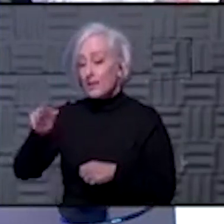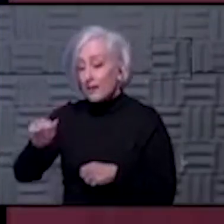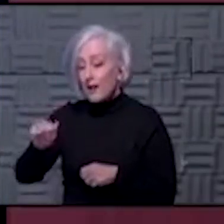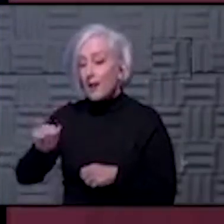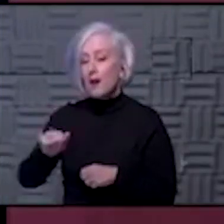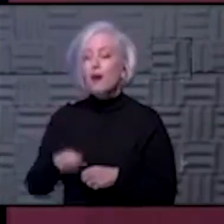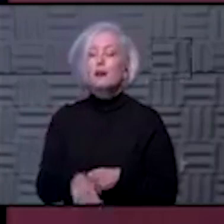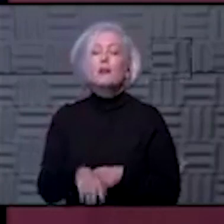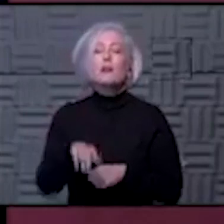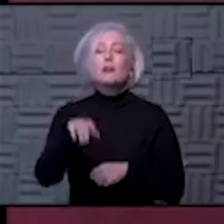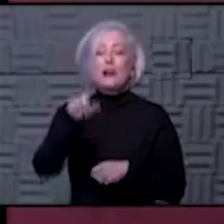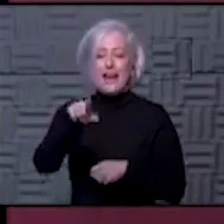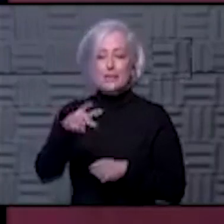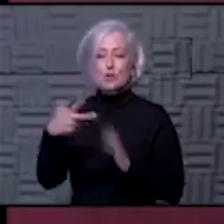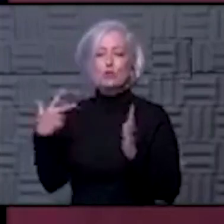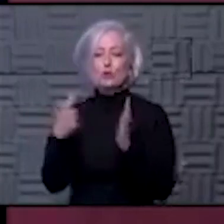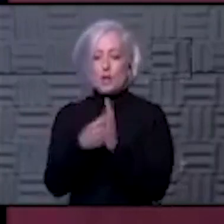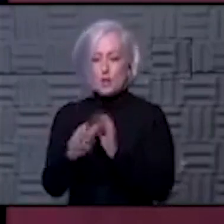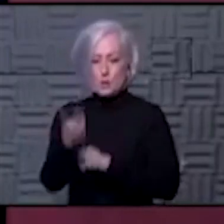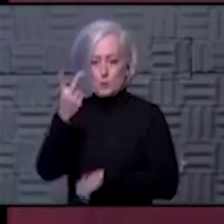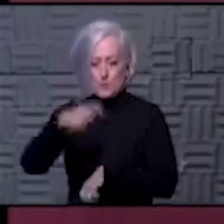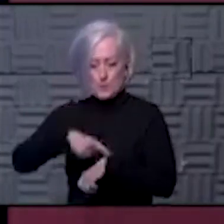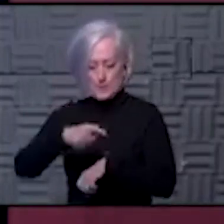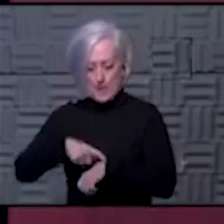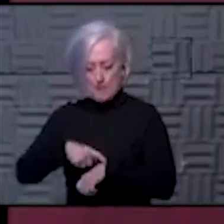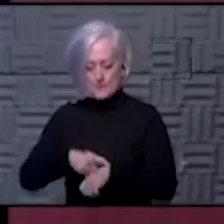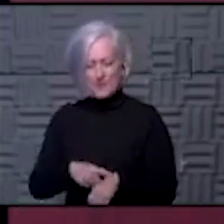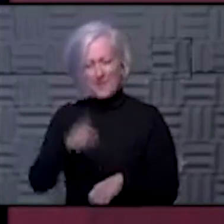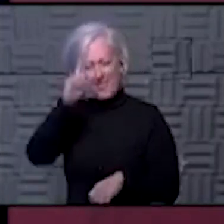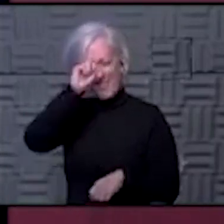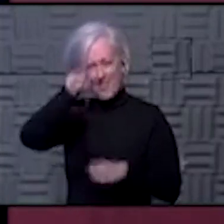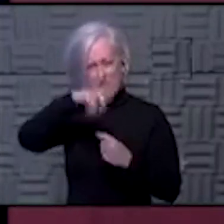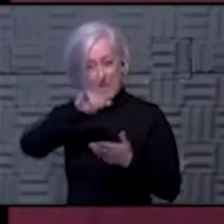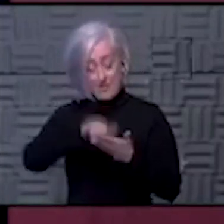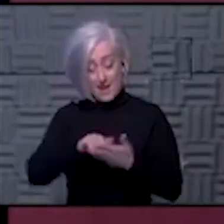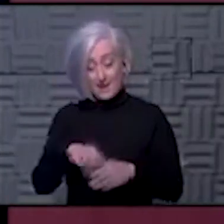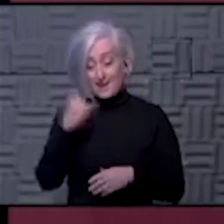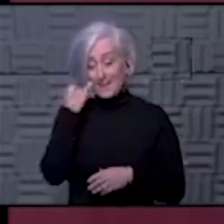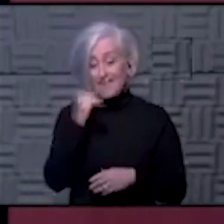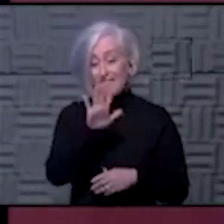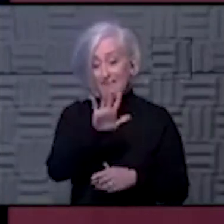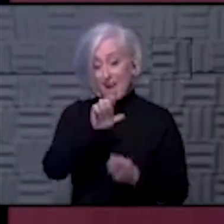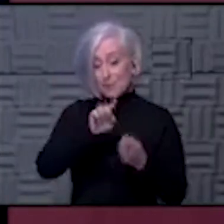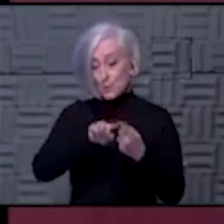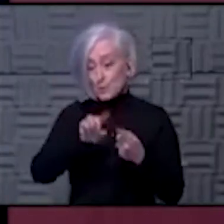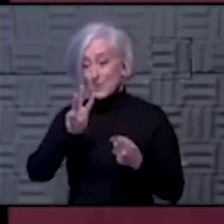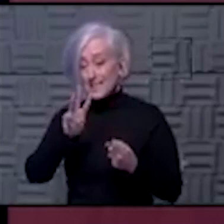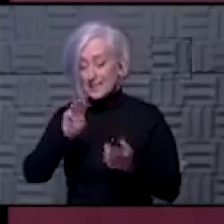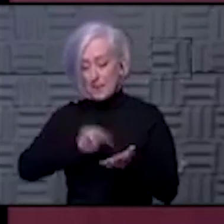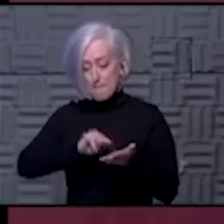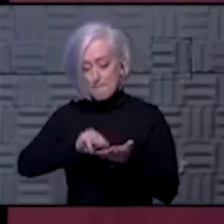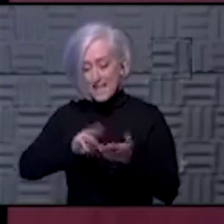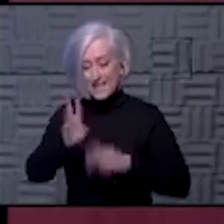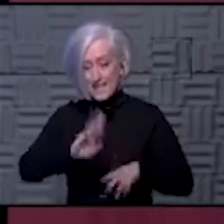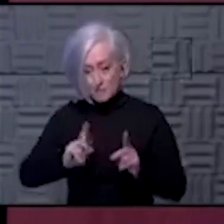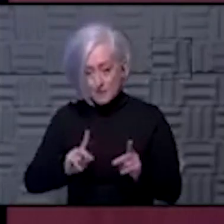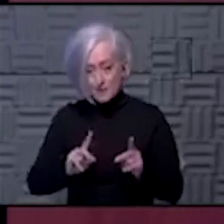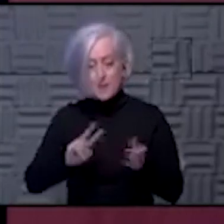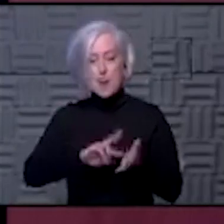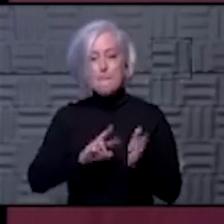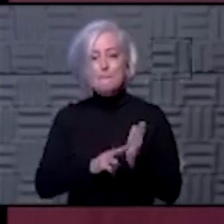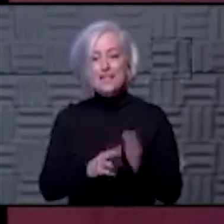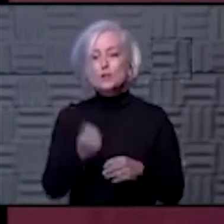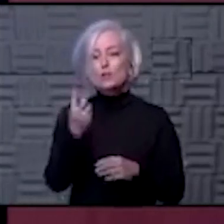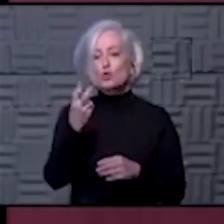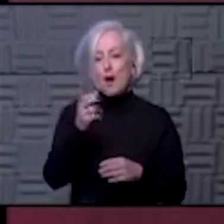twice, then what happens is, you think about that, that's if there's 5 or 6 billion people in the world, that's 10 to 12 billion doses